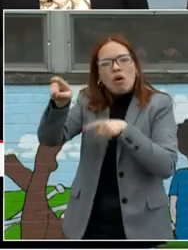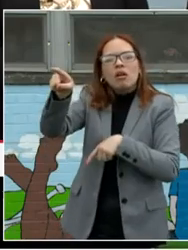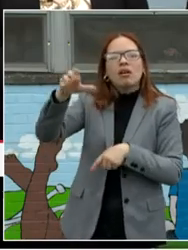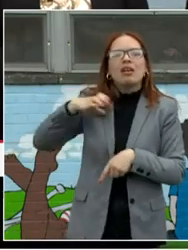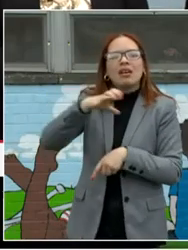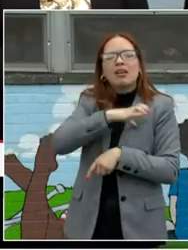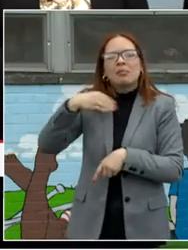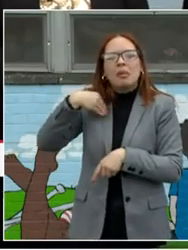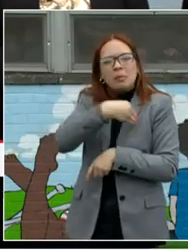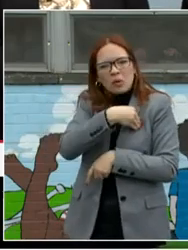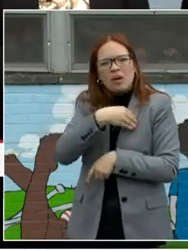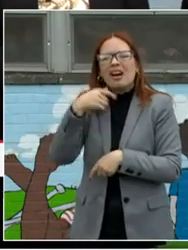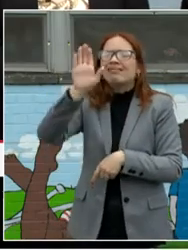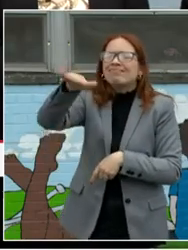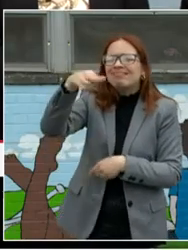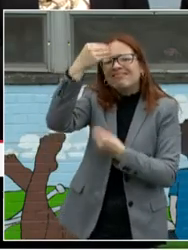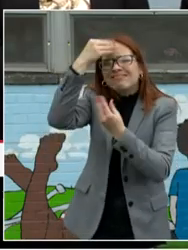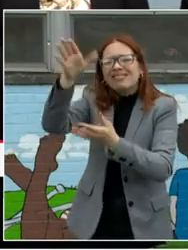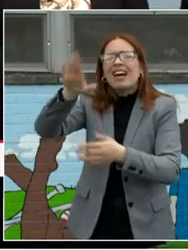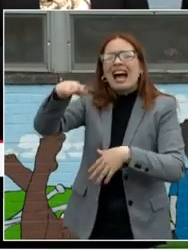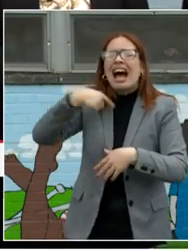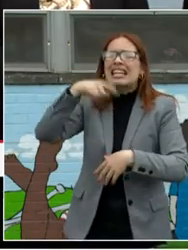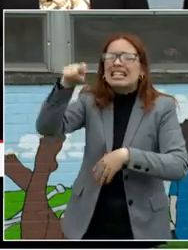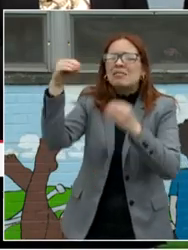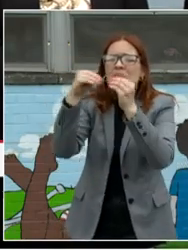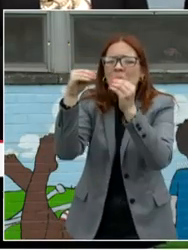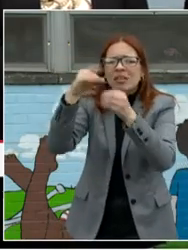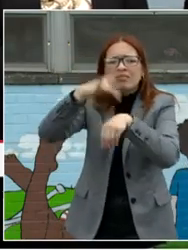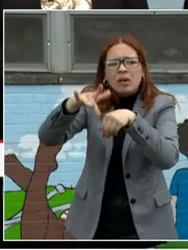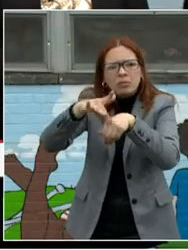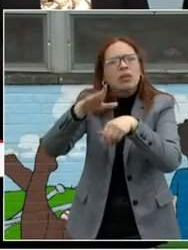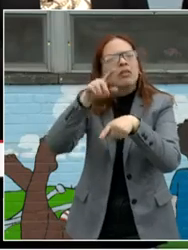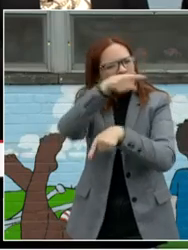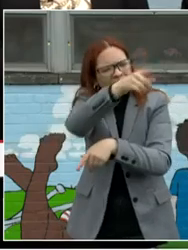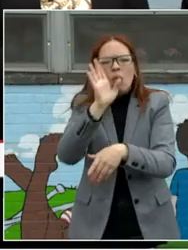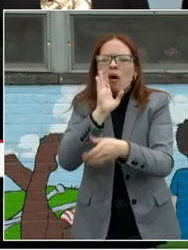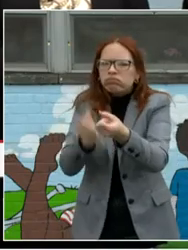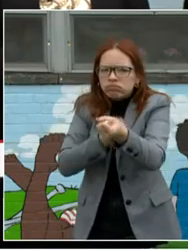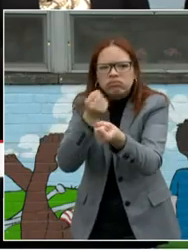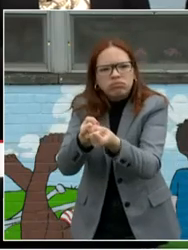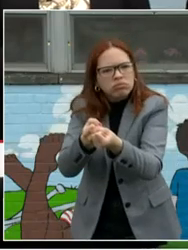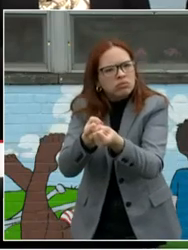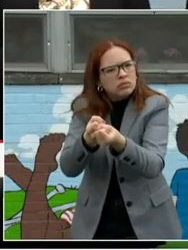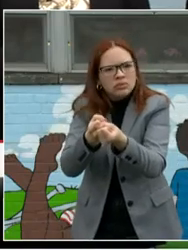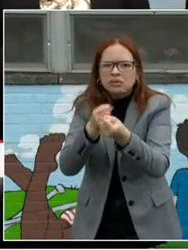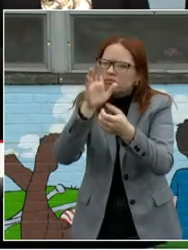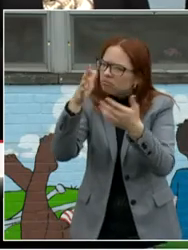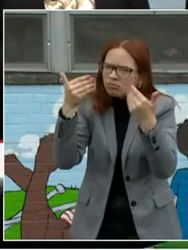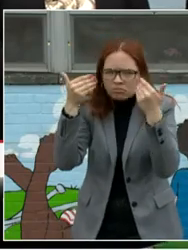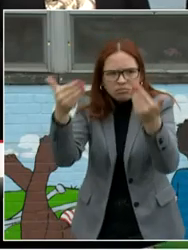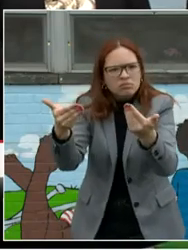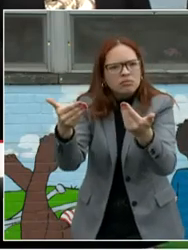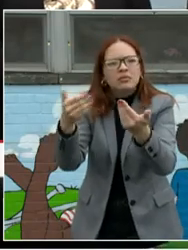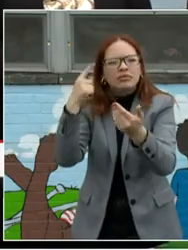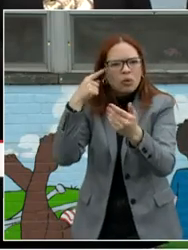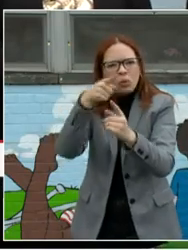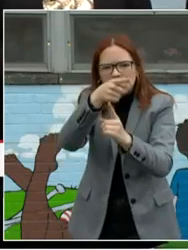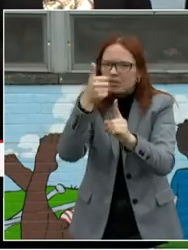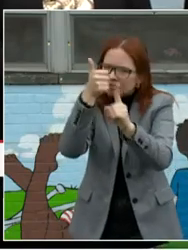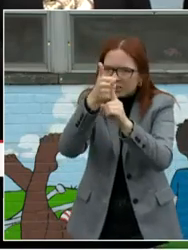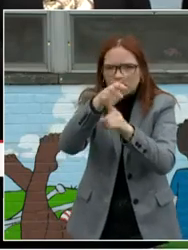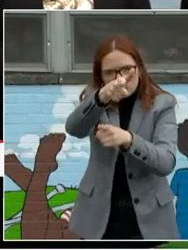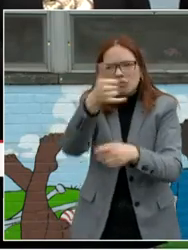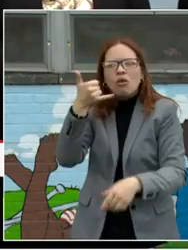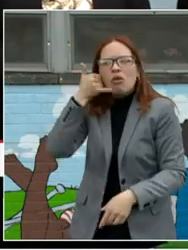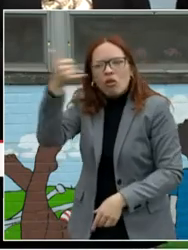1, call your council. But yes, advocate. It's time. It's budget time. Any other questions? Yes, sir. This could